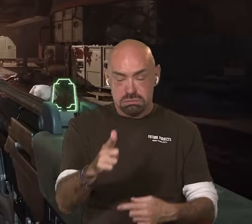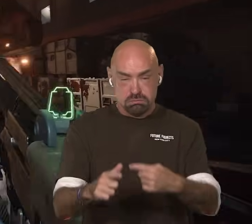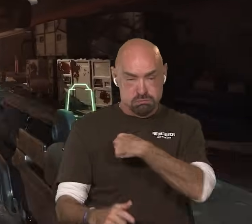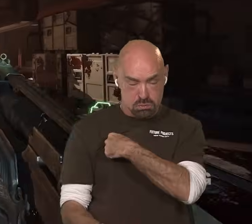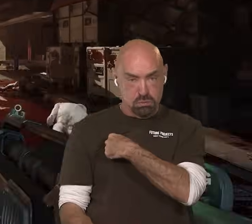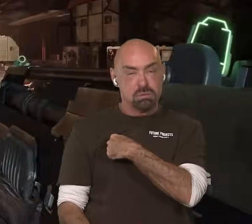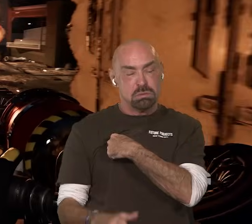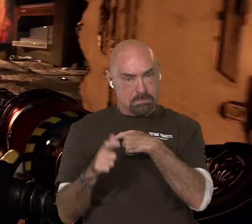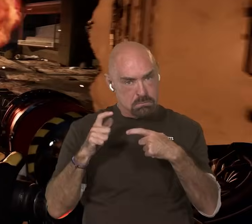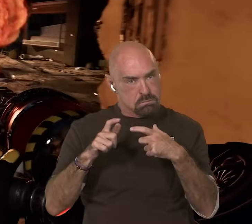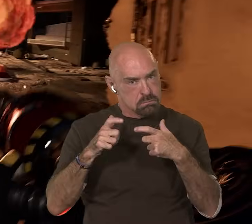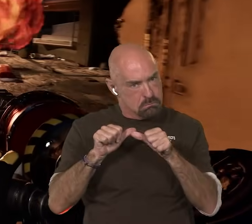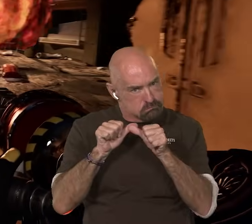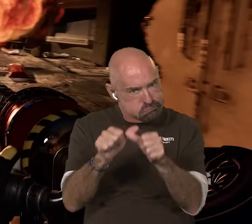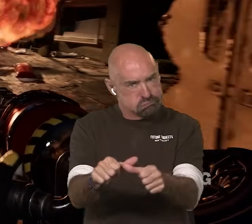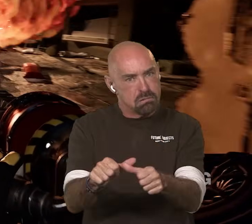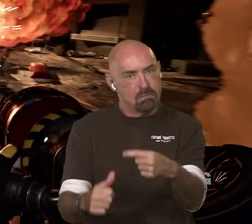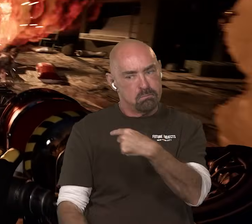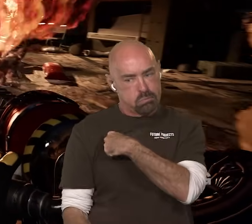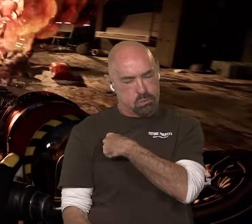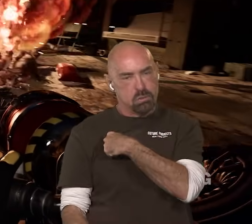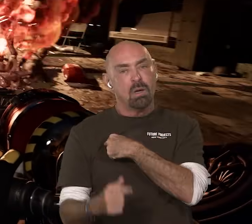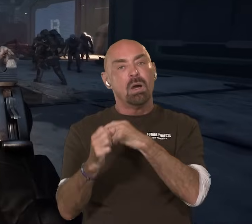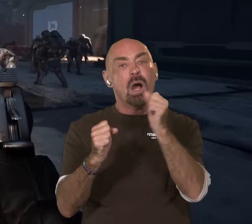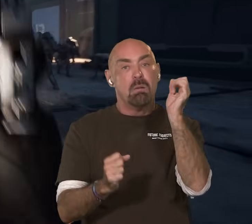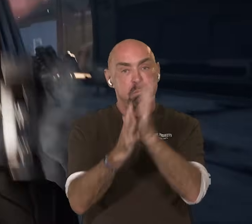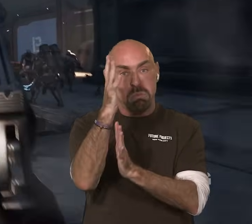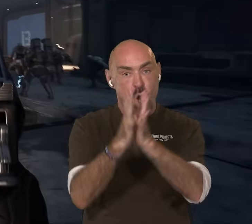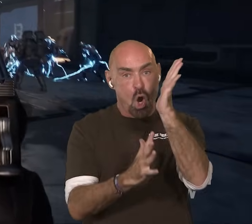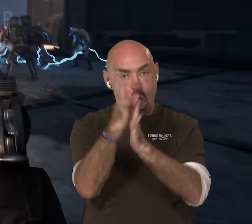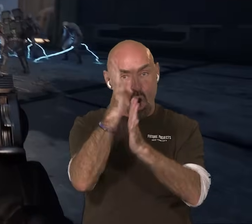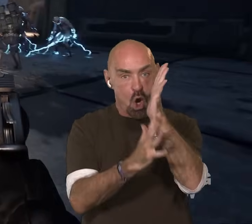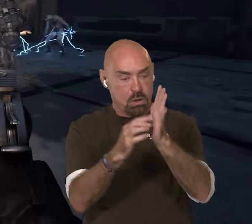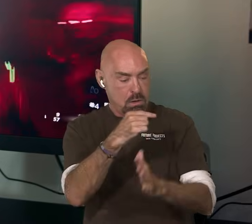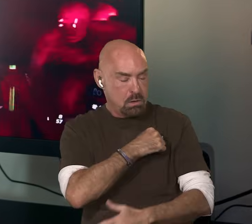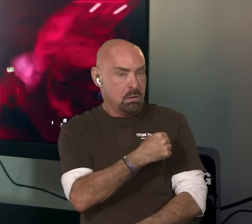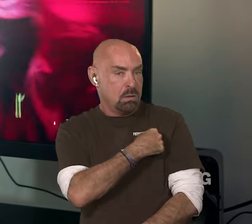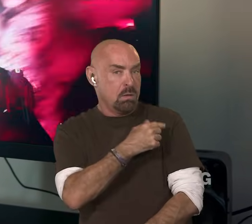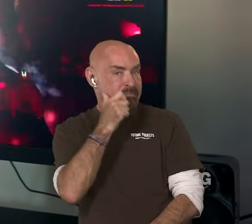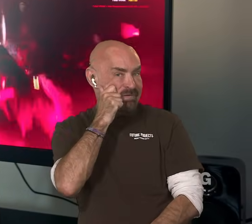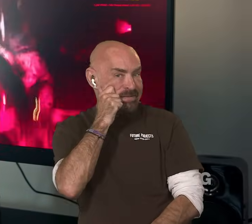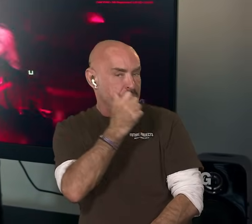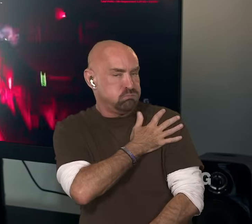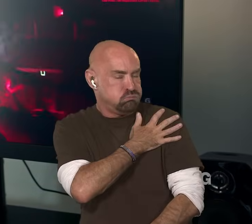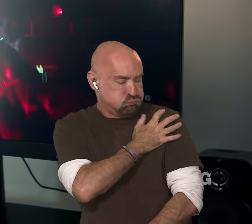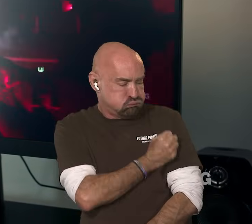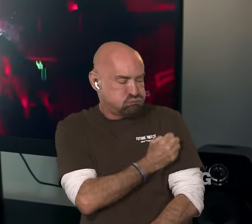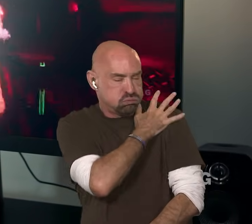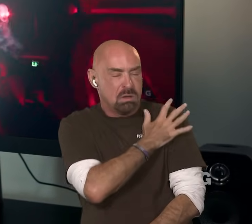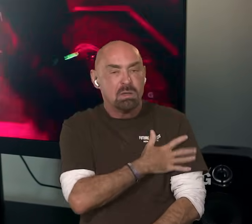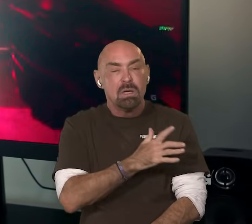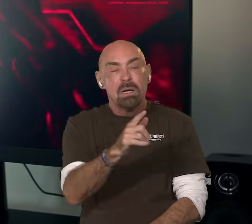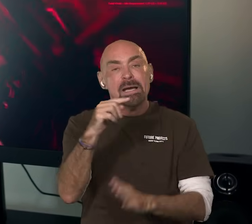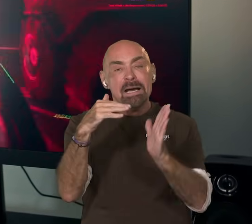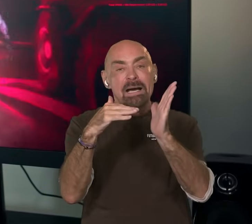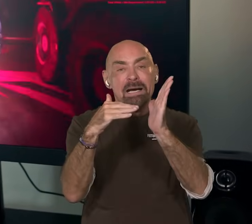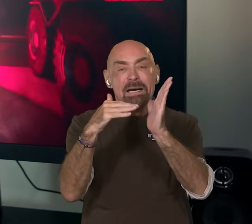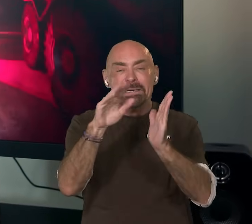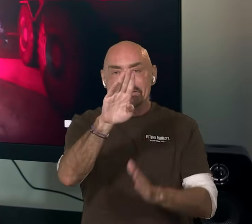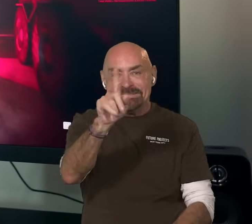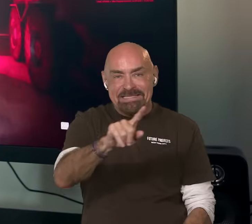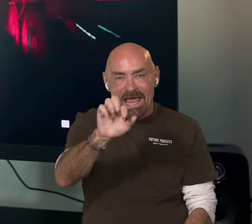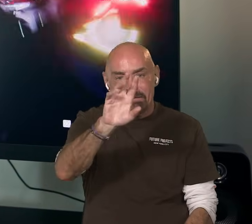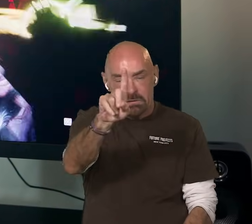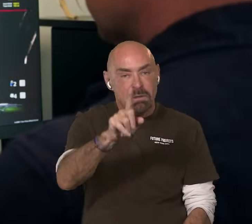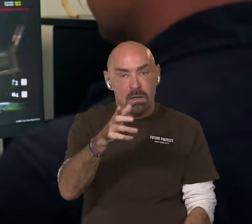there permanently. Exactly where you burn the creature is where you'll see its flesh burnt. We actually have Zeds where you can blow limbs off and they'll